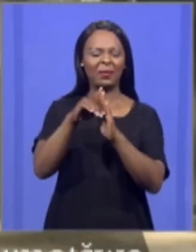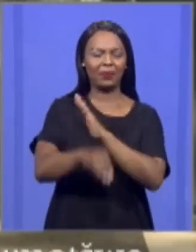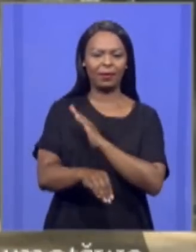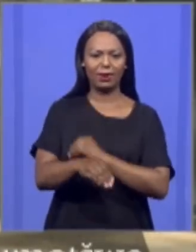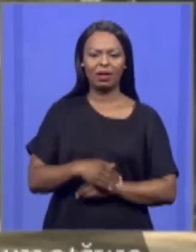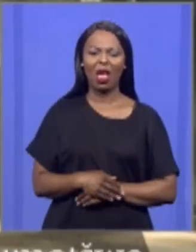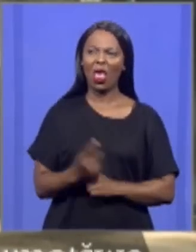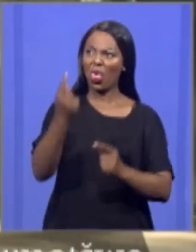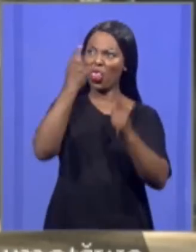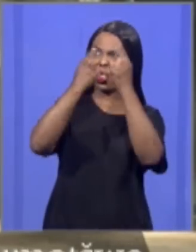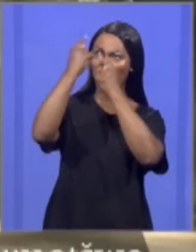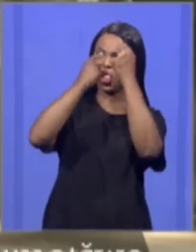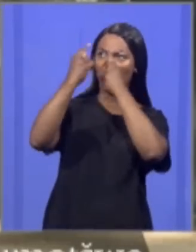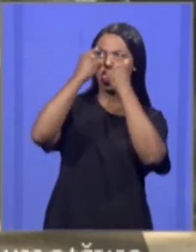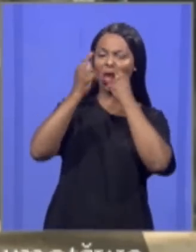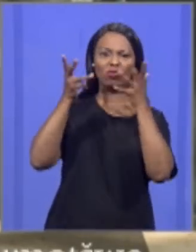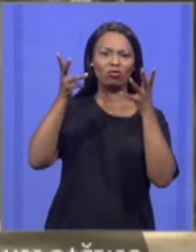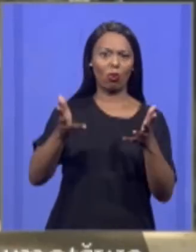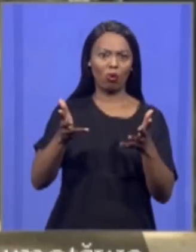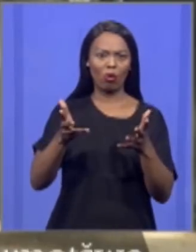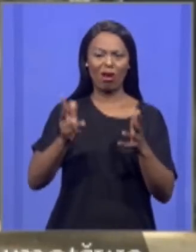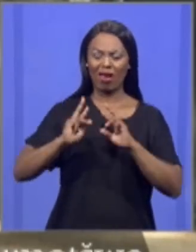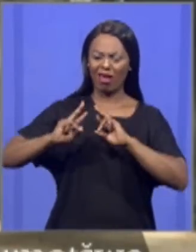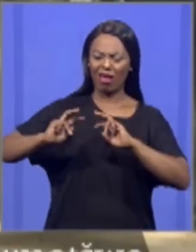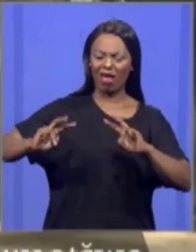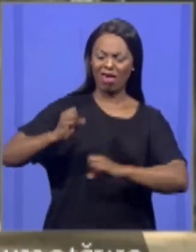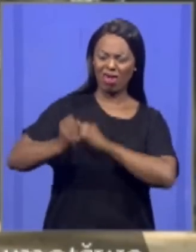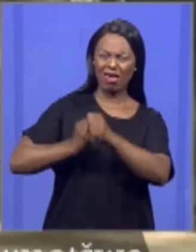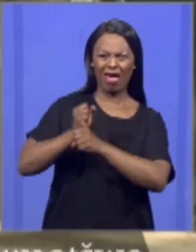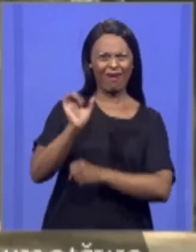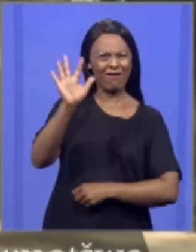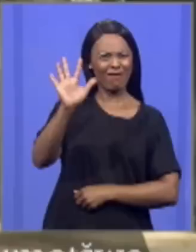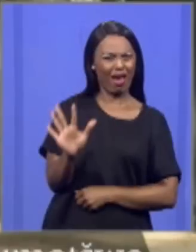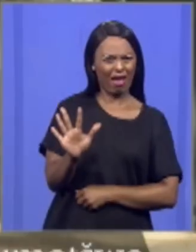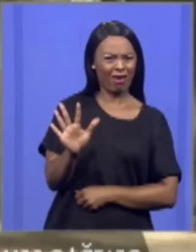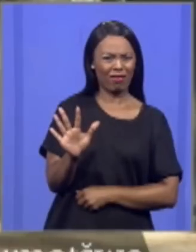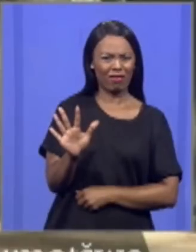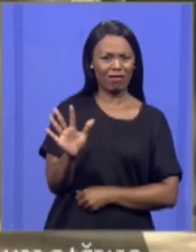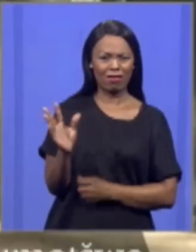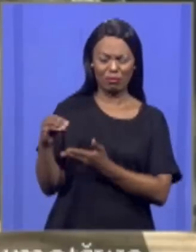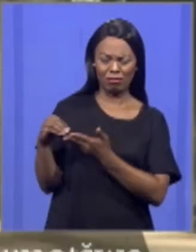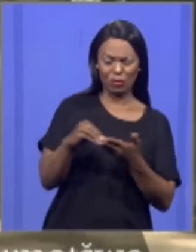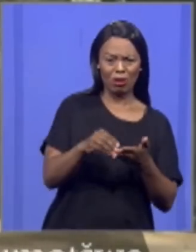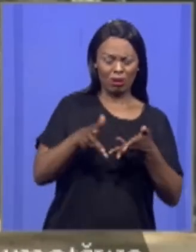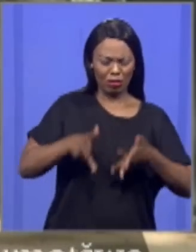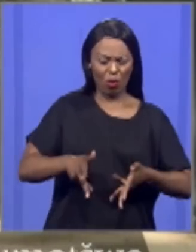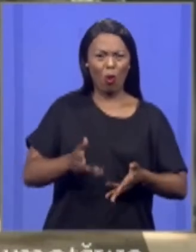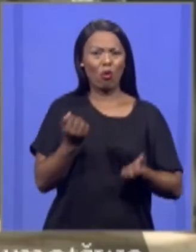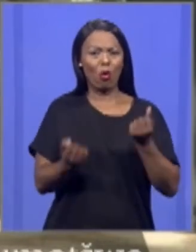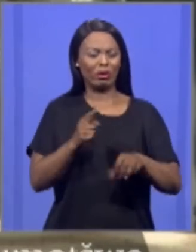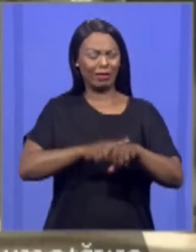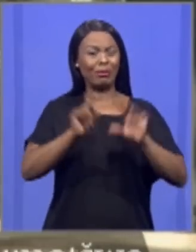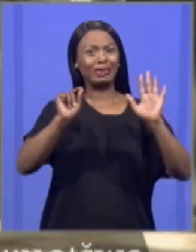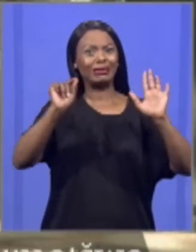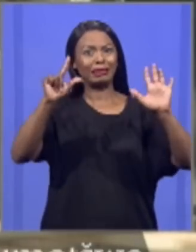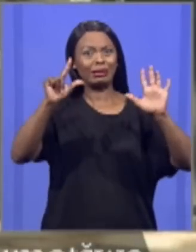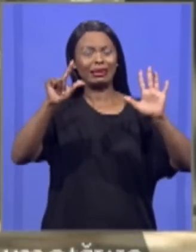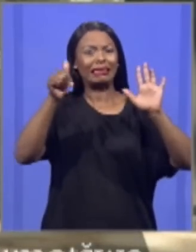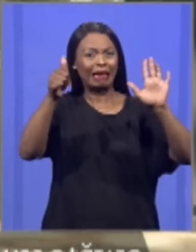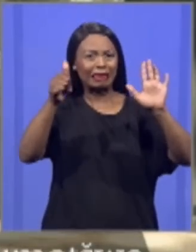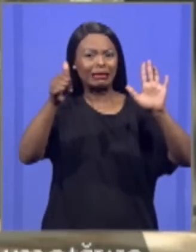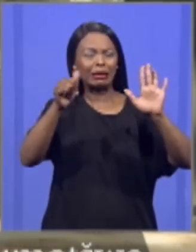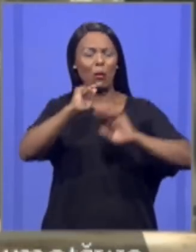such allegations, investigate them for more than 5 years, bring me to court, wake me up at 6 o'clock in the morning.